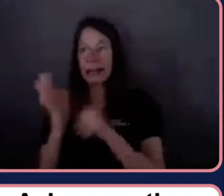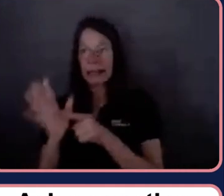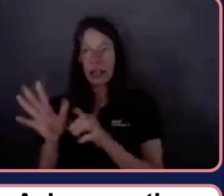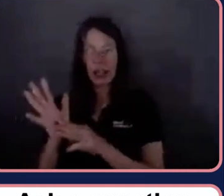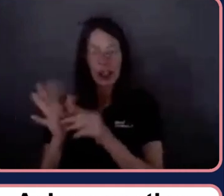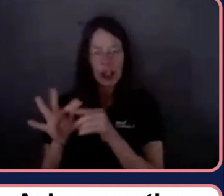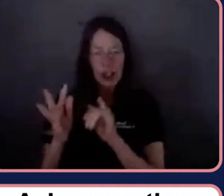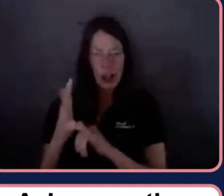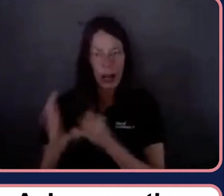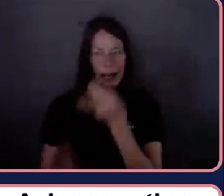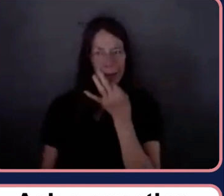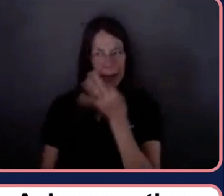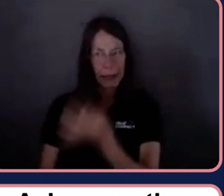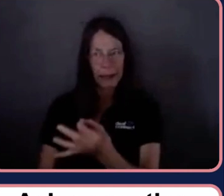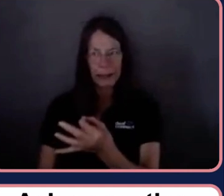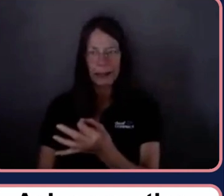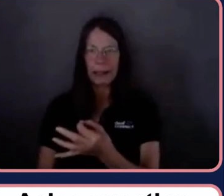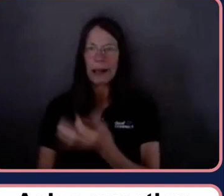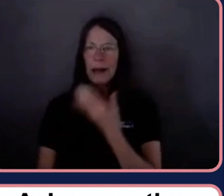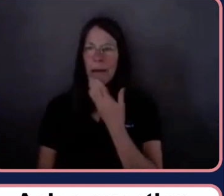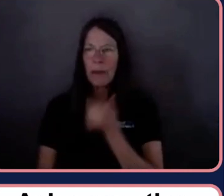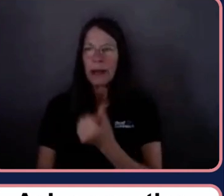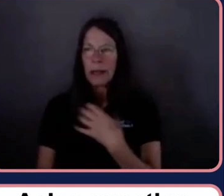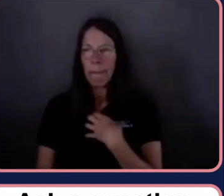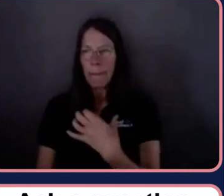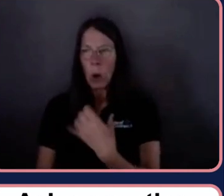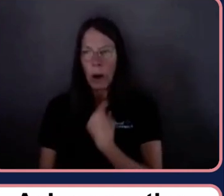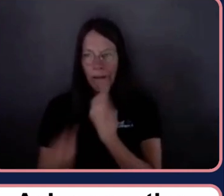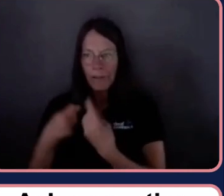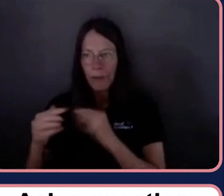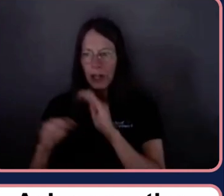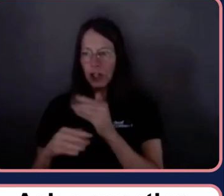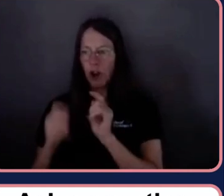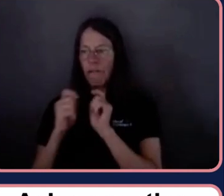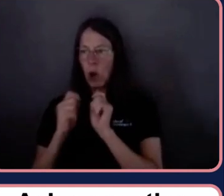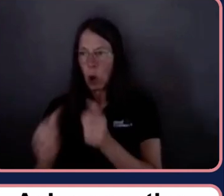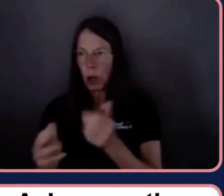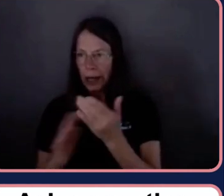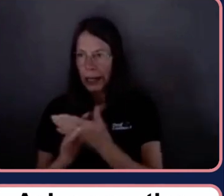more information on early intervention? Will there be stated supports, and